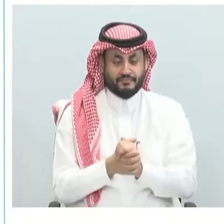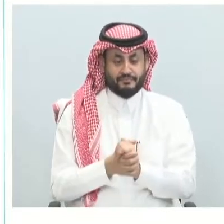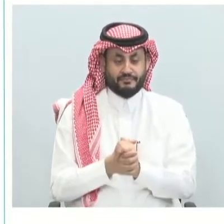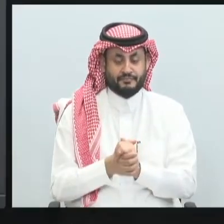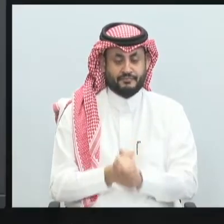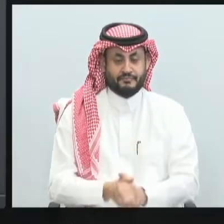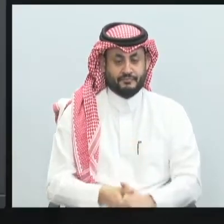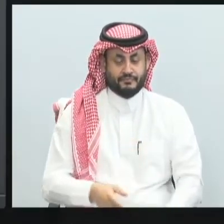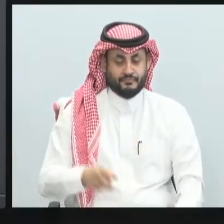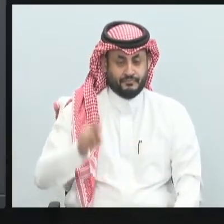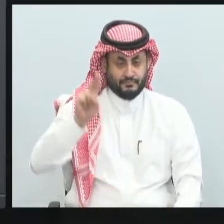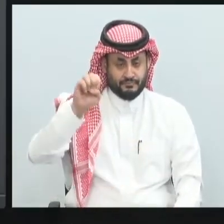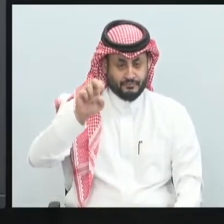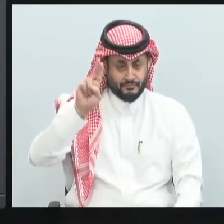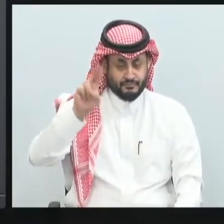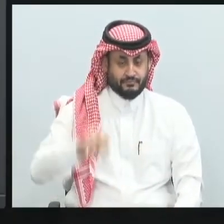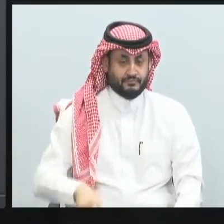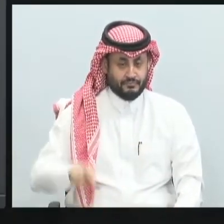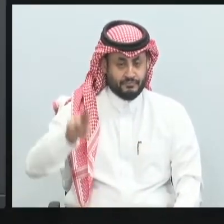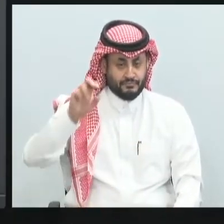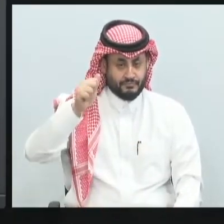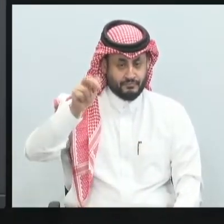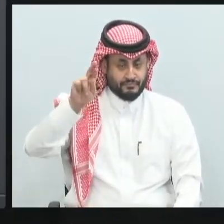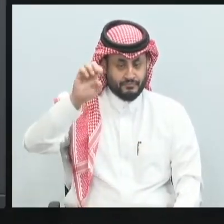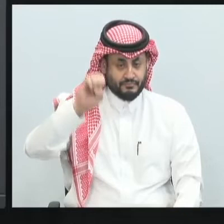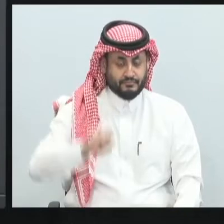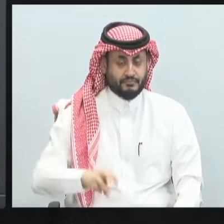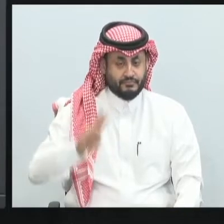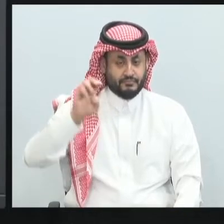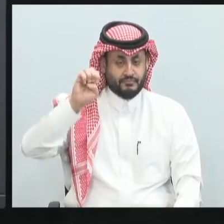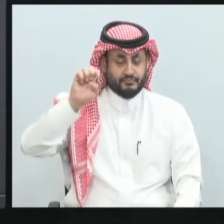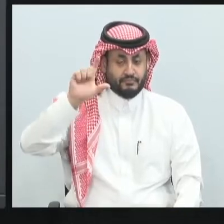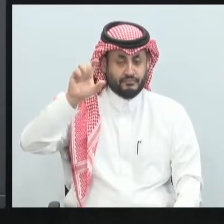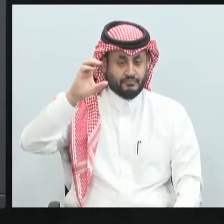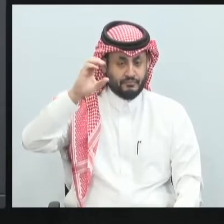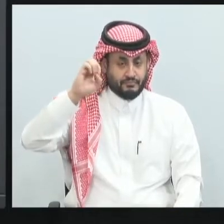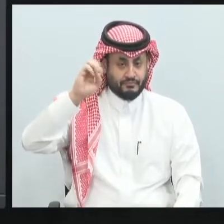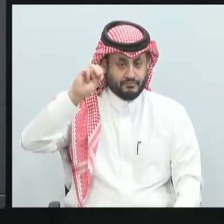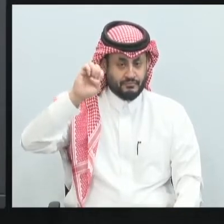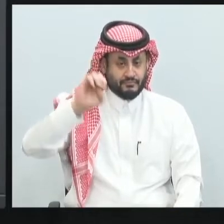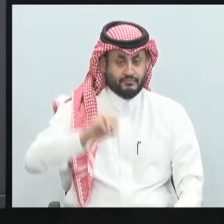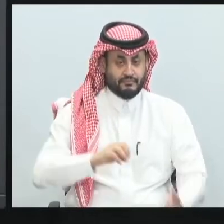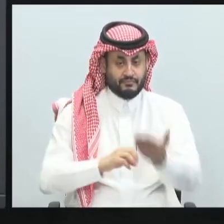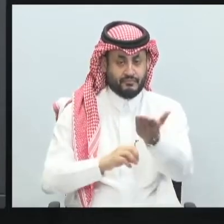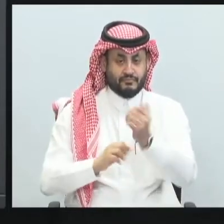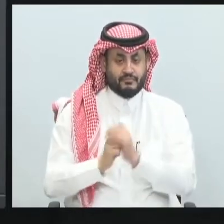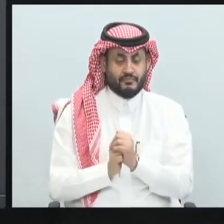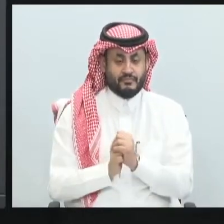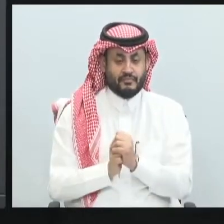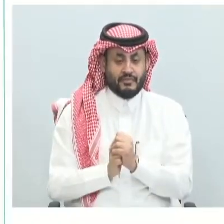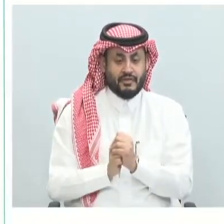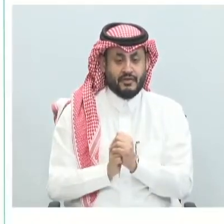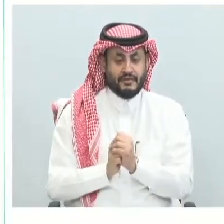So if someone says to you, thank you, you will reply to him as you're welcome. Excellent.